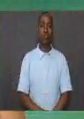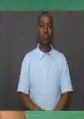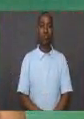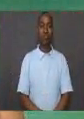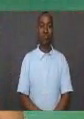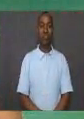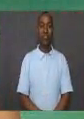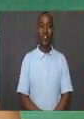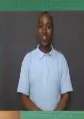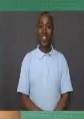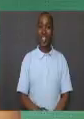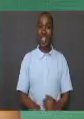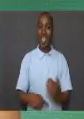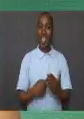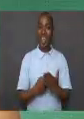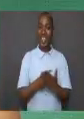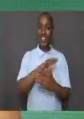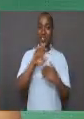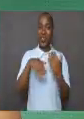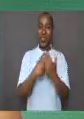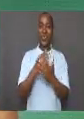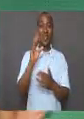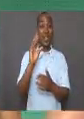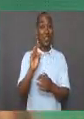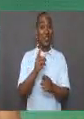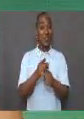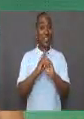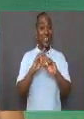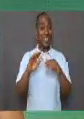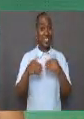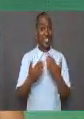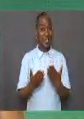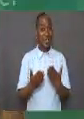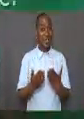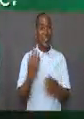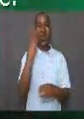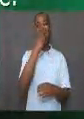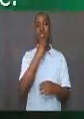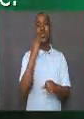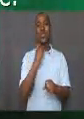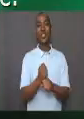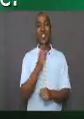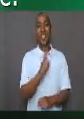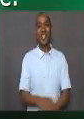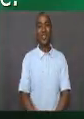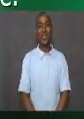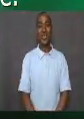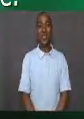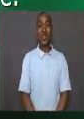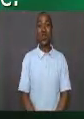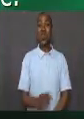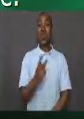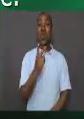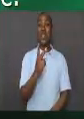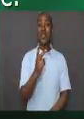Were you able to name all 7? Great work. Both plant